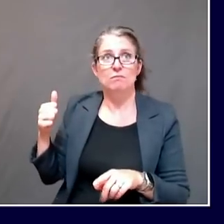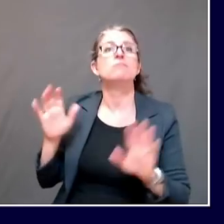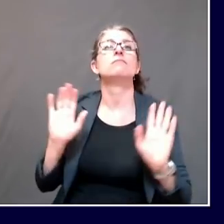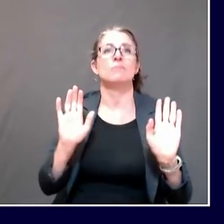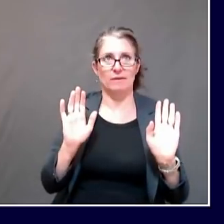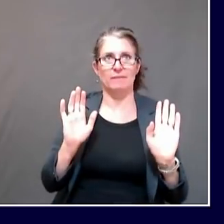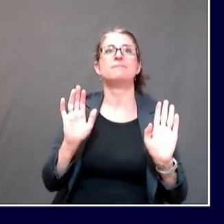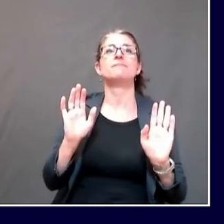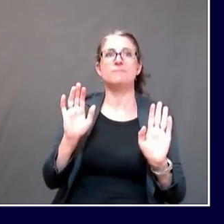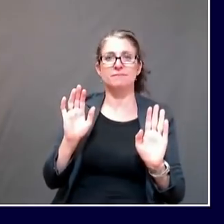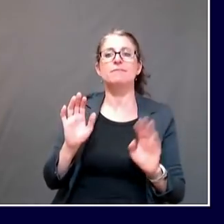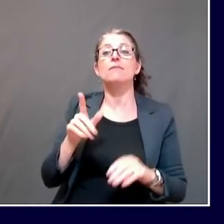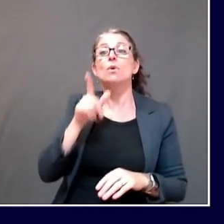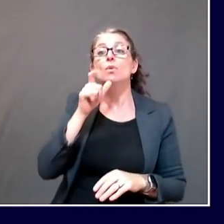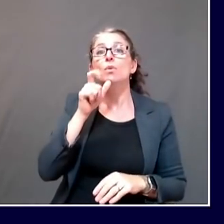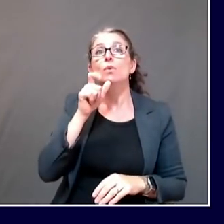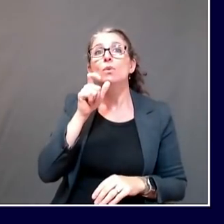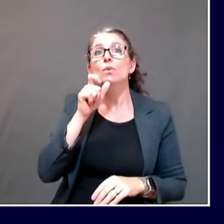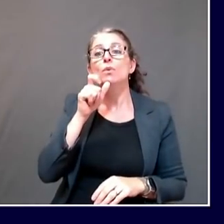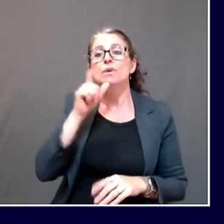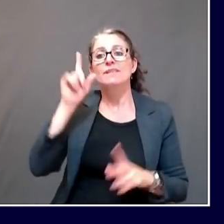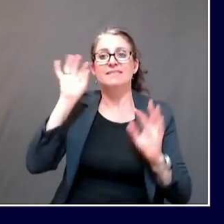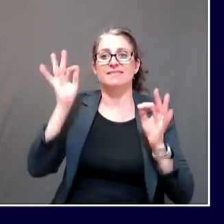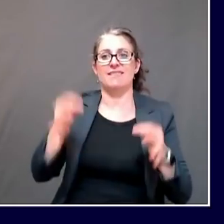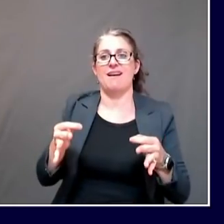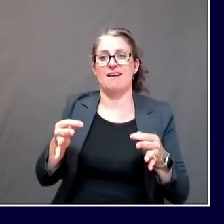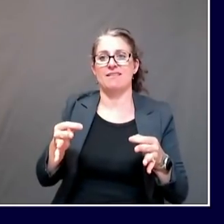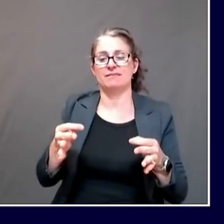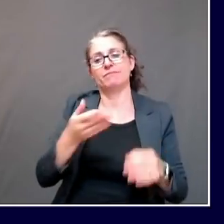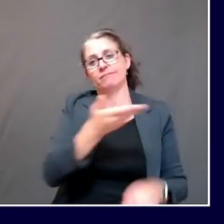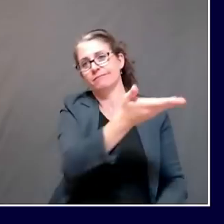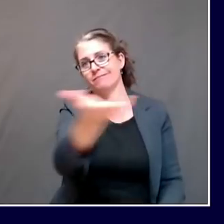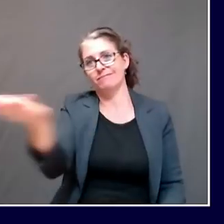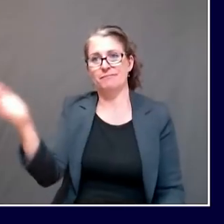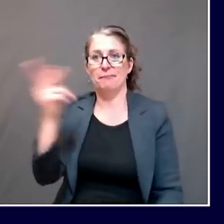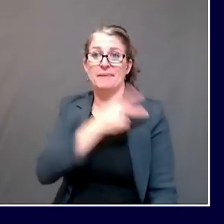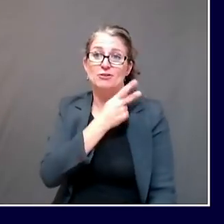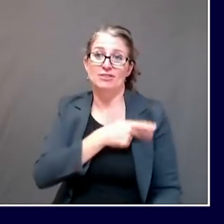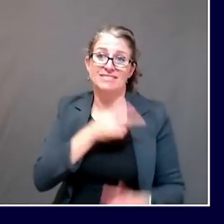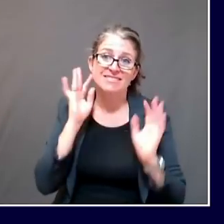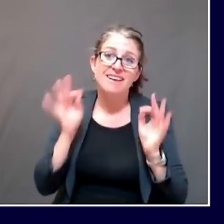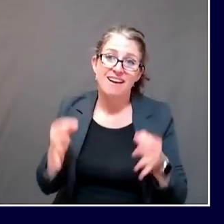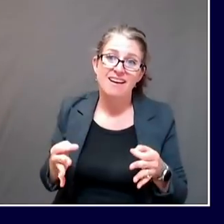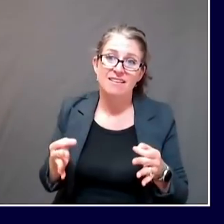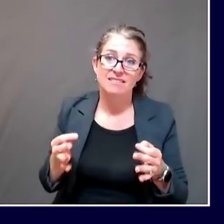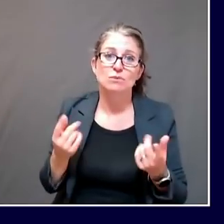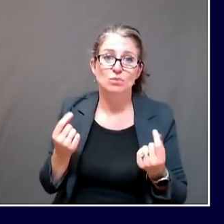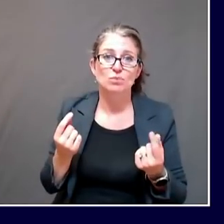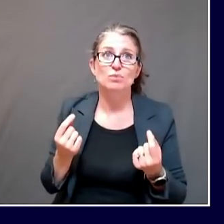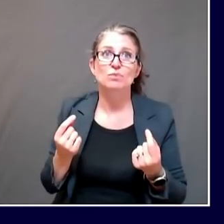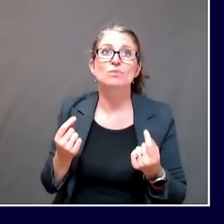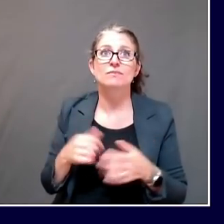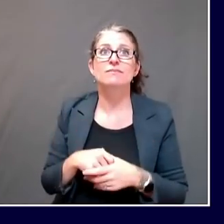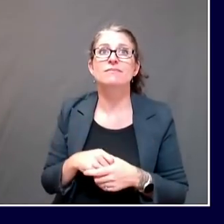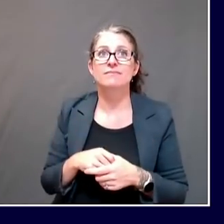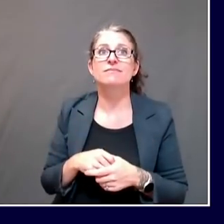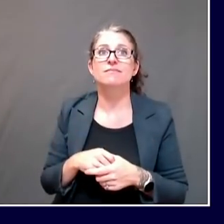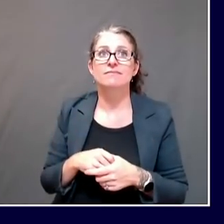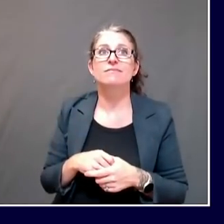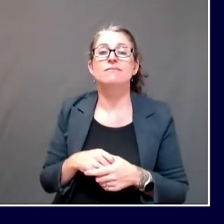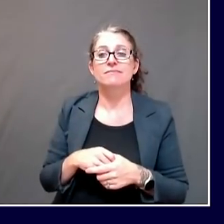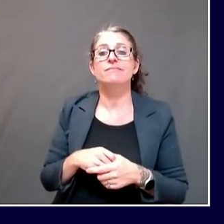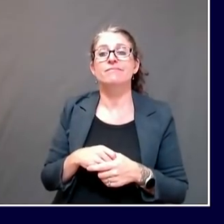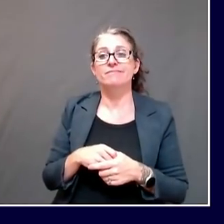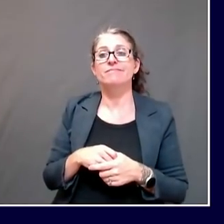to get tested is one that is up to the person, in some instances working in concert with their healthcare provider or on